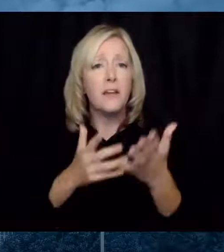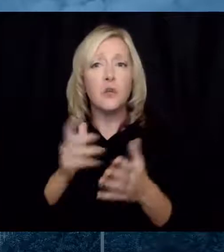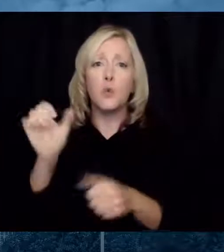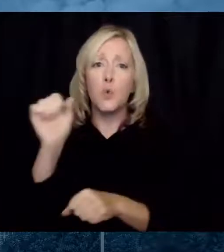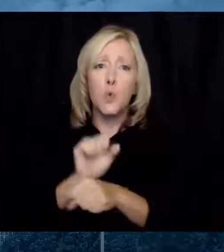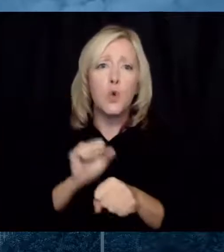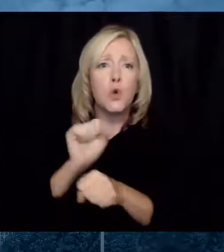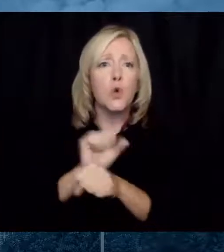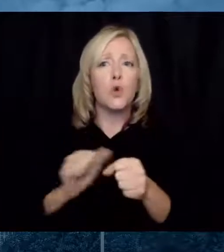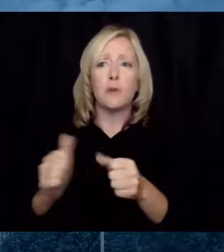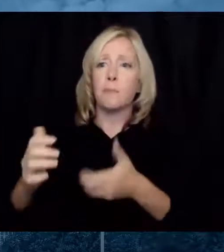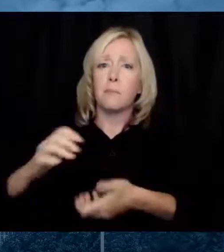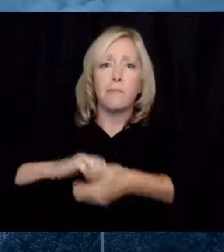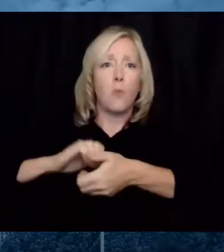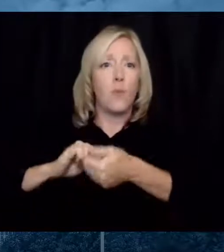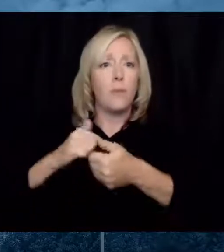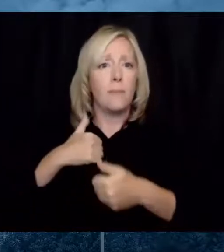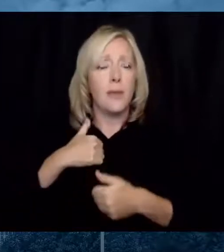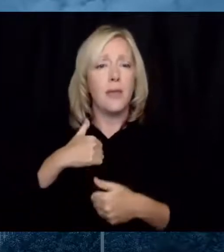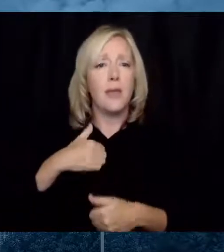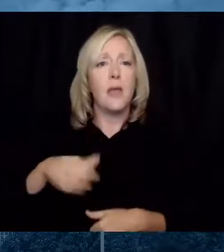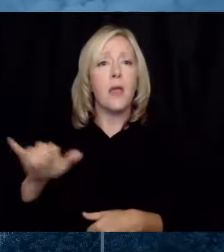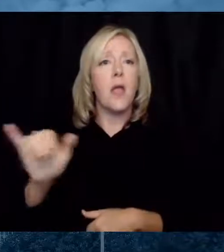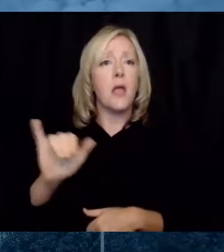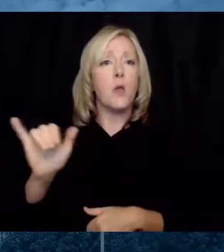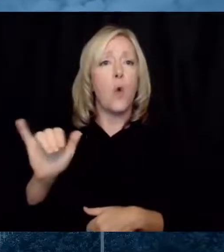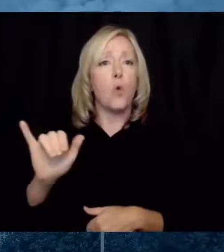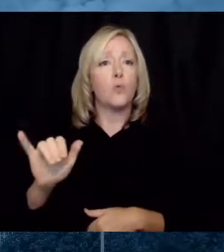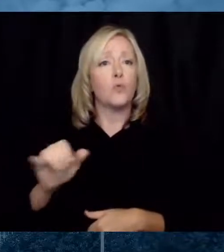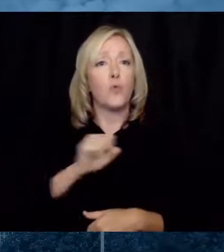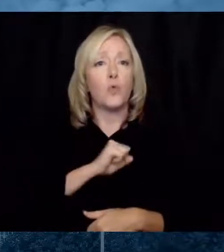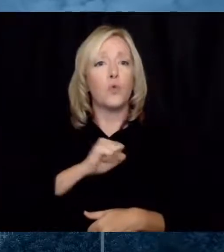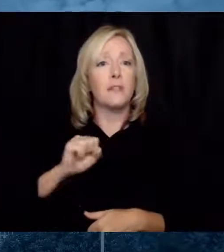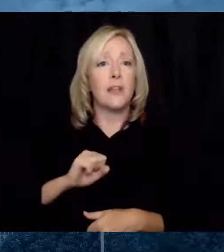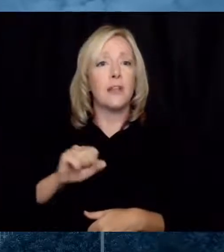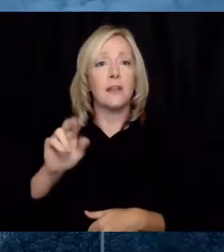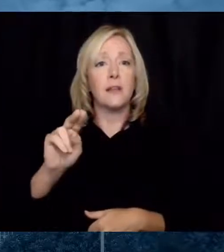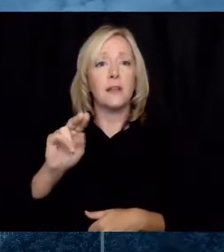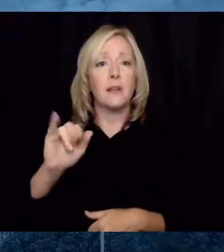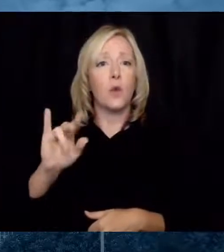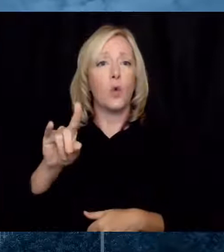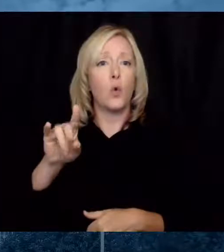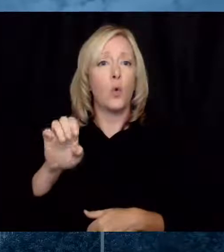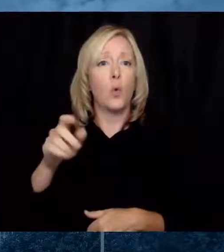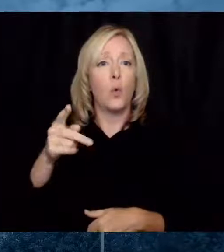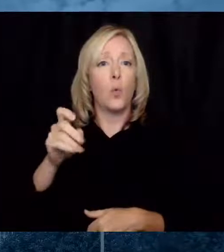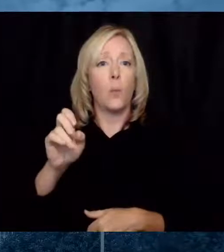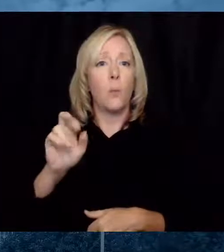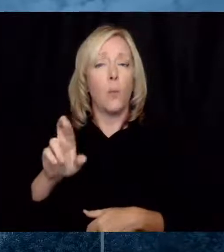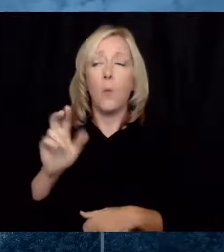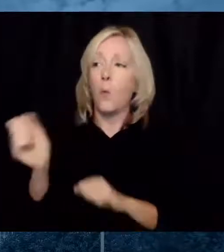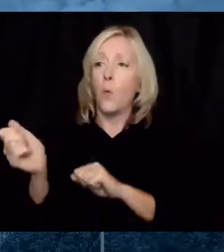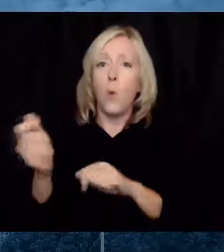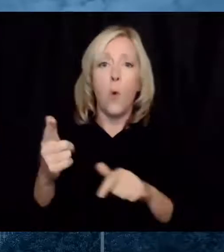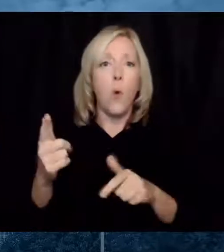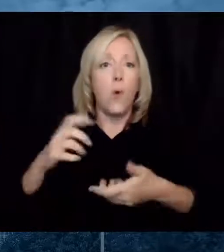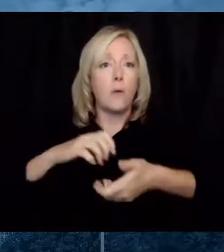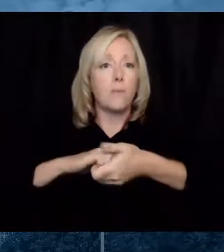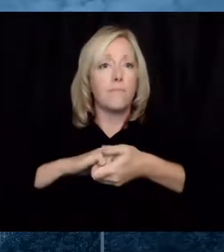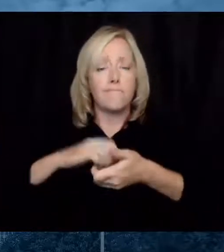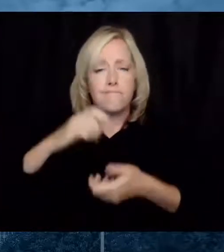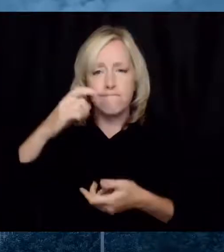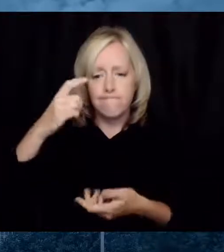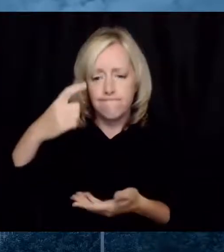Senate Prime, Nicole Poore. We all collaborated to arrive at a solution that